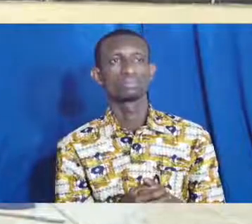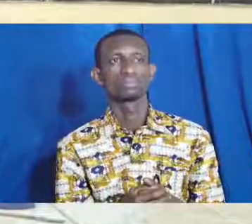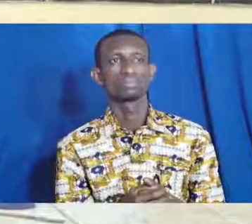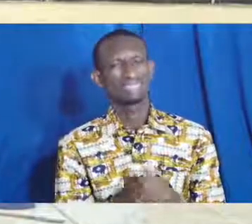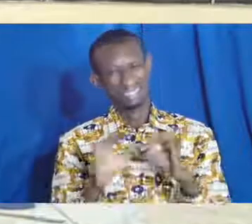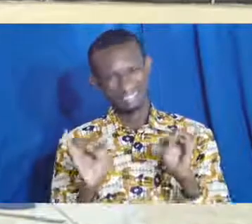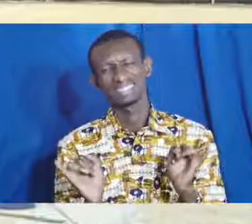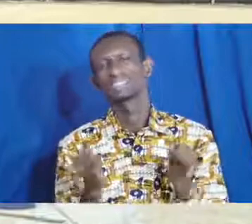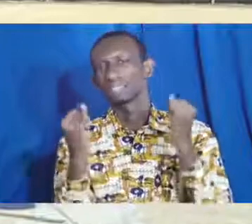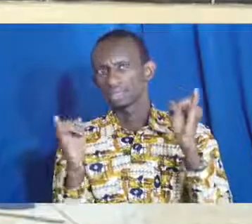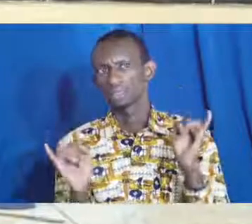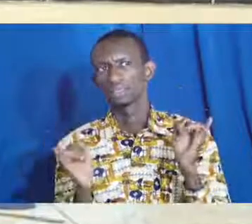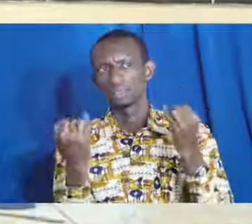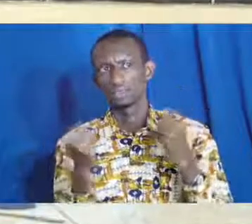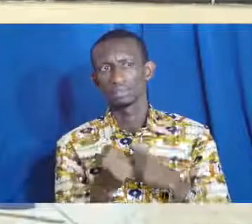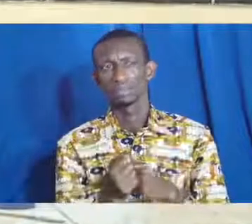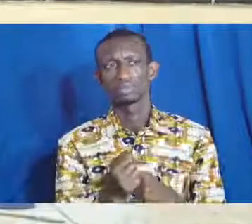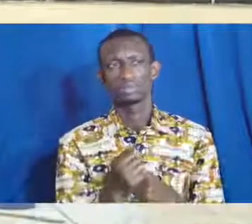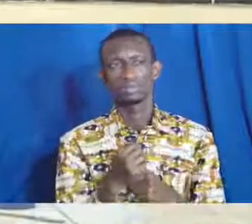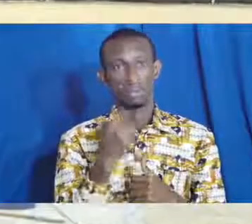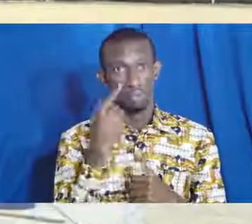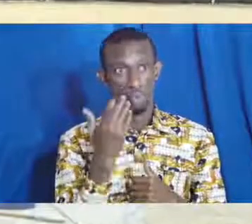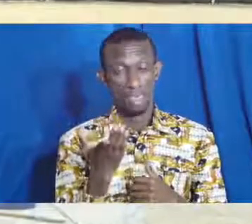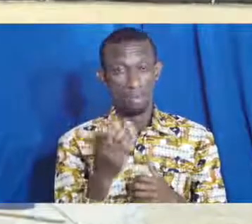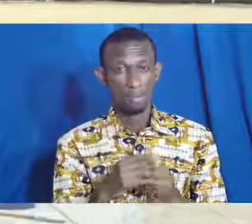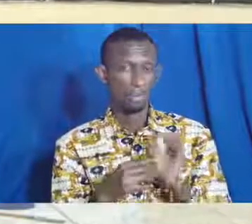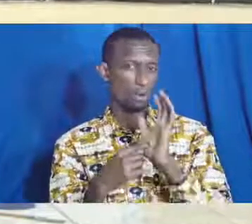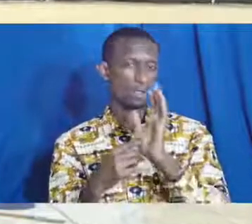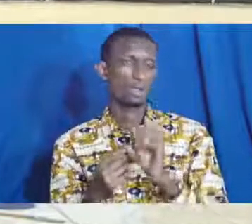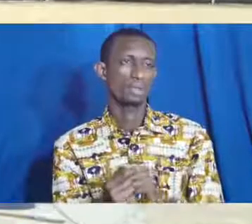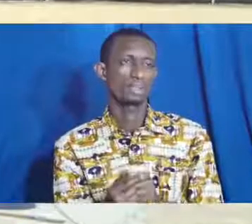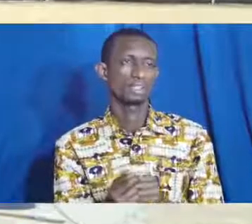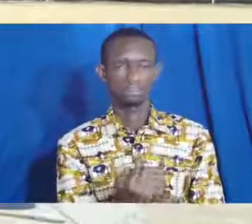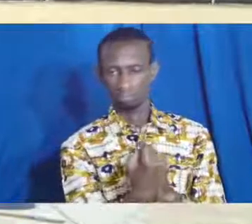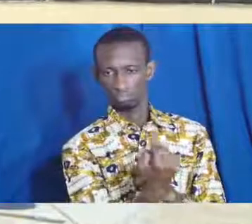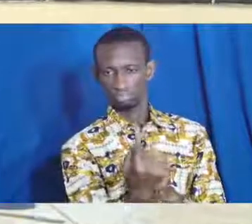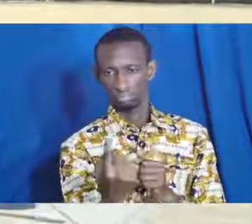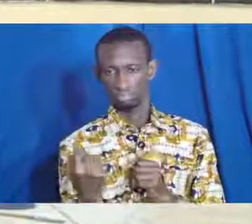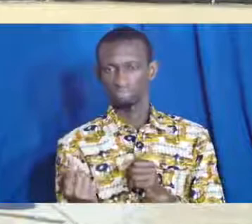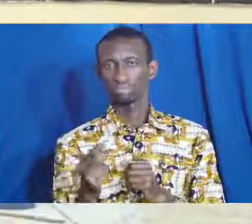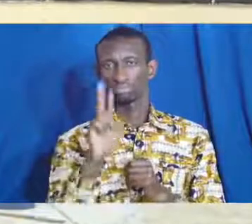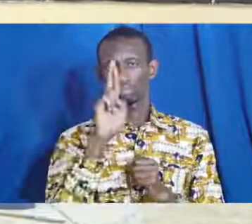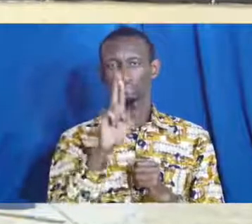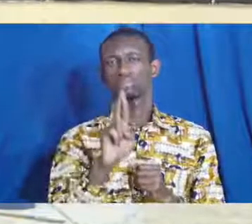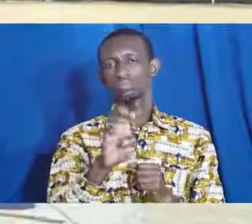Just try to identify for each reaction.